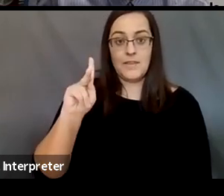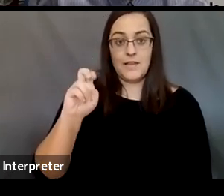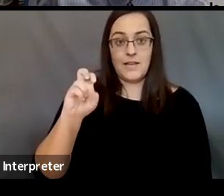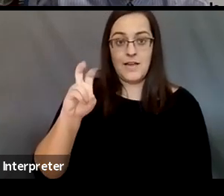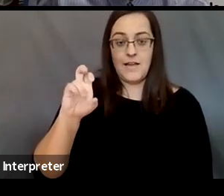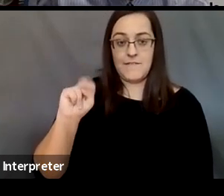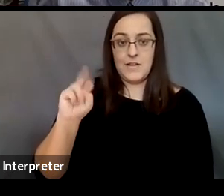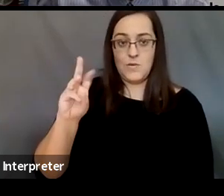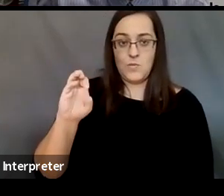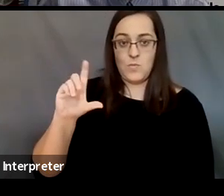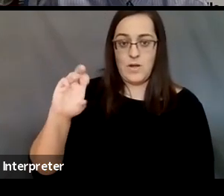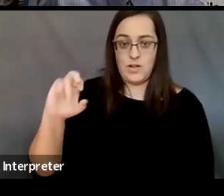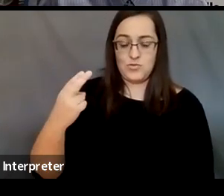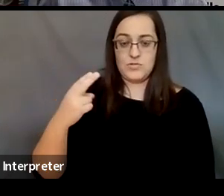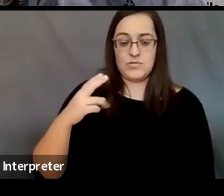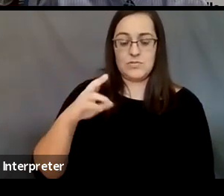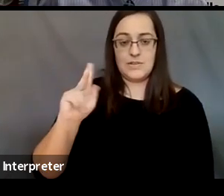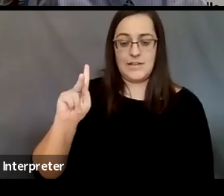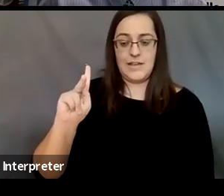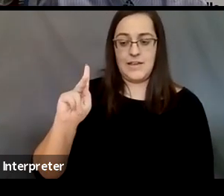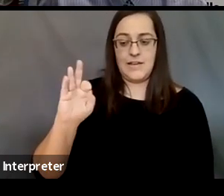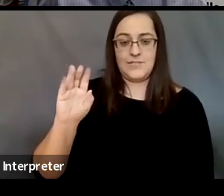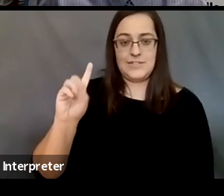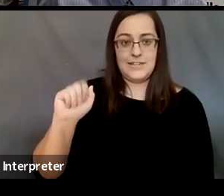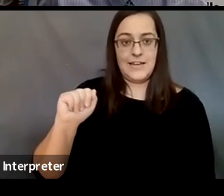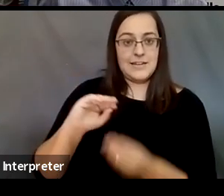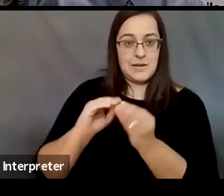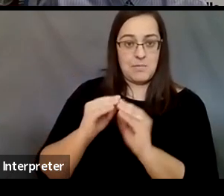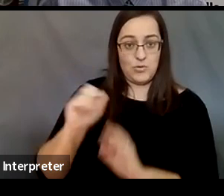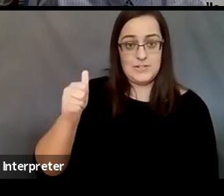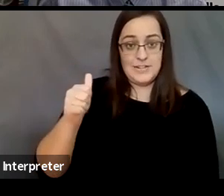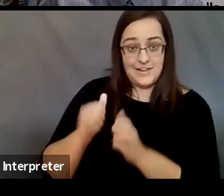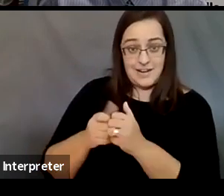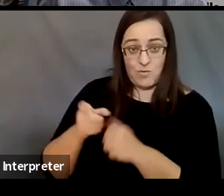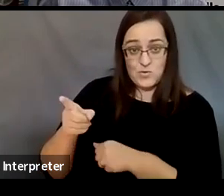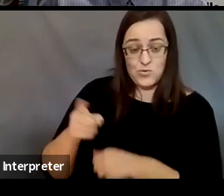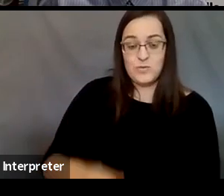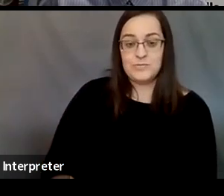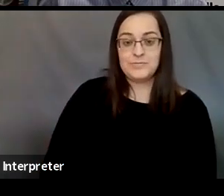of KFDA News Channel 10. Kevin, how are you this morning?